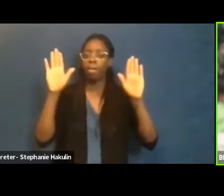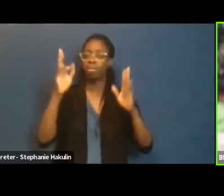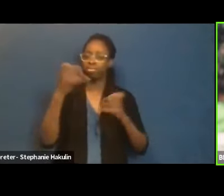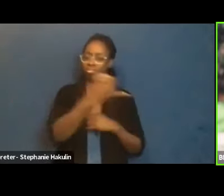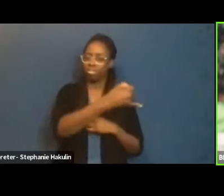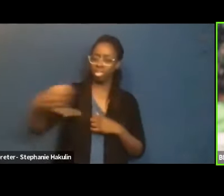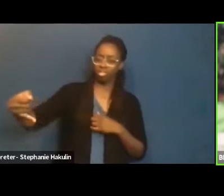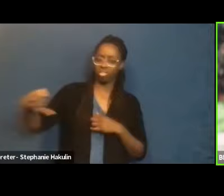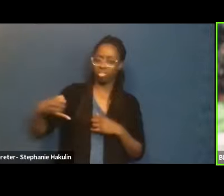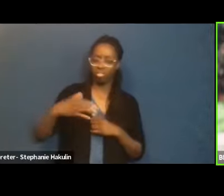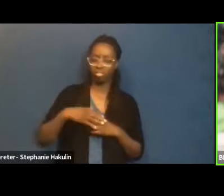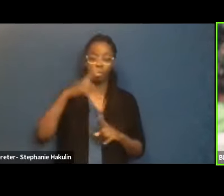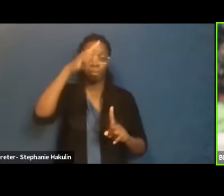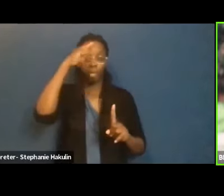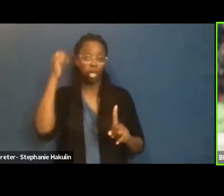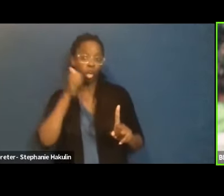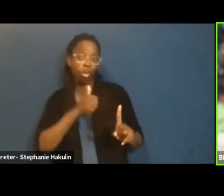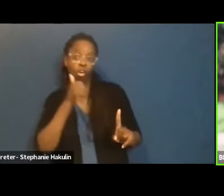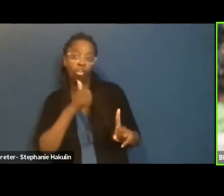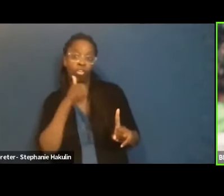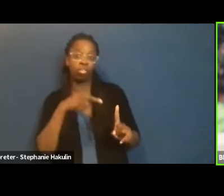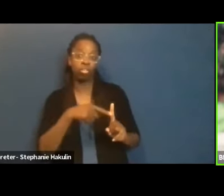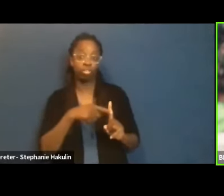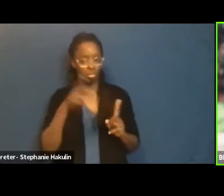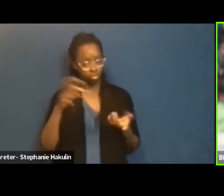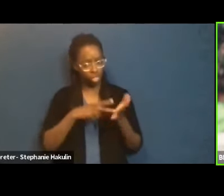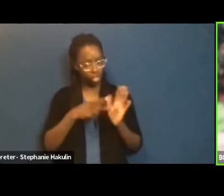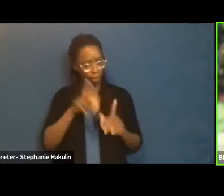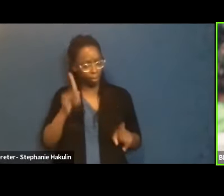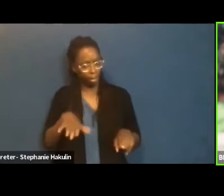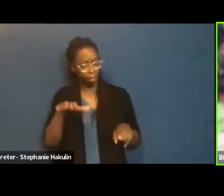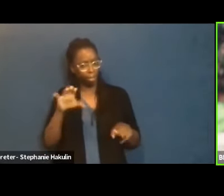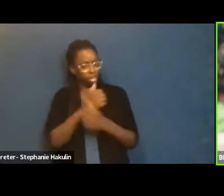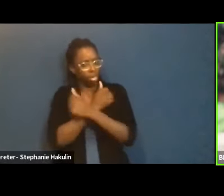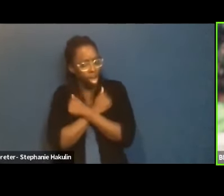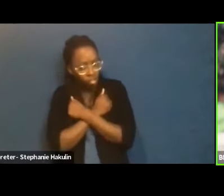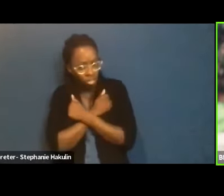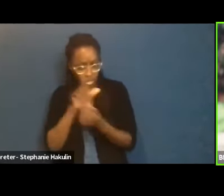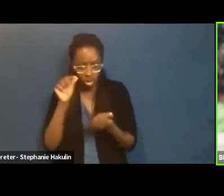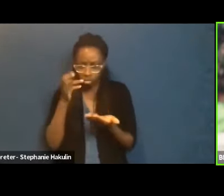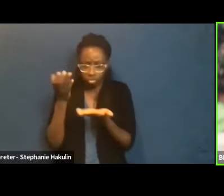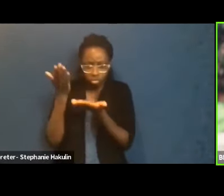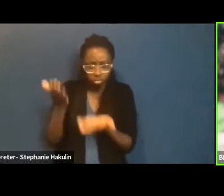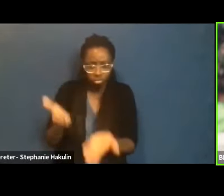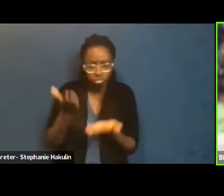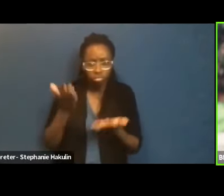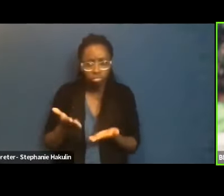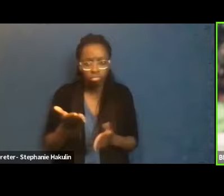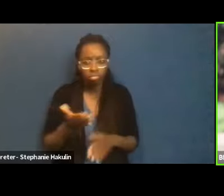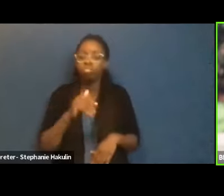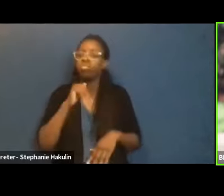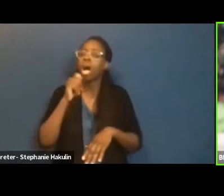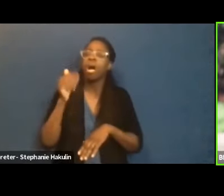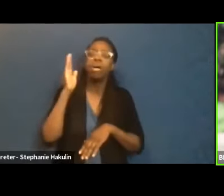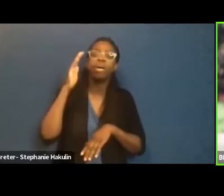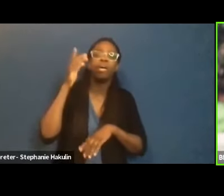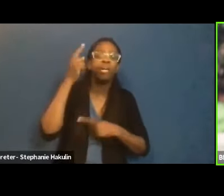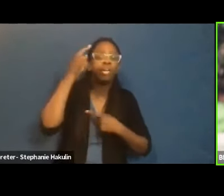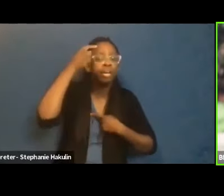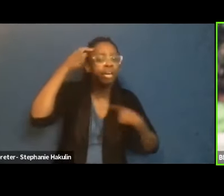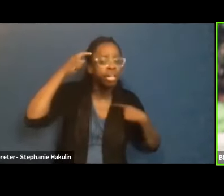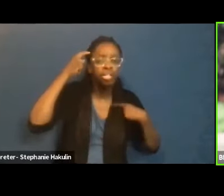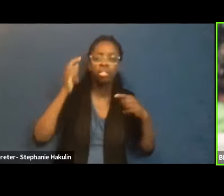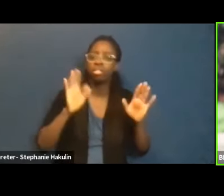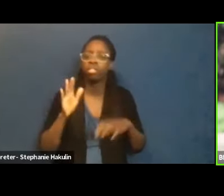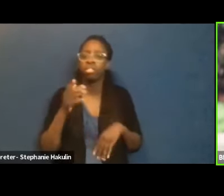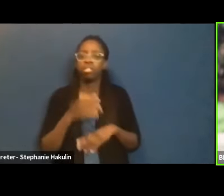loved. No, black girls don't cry out their eyes in the dark of night. They don't understand trauma. They can't knife open their skin for answers. They know